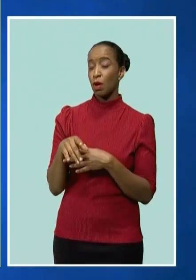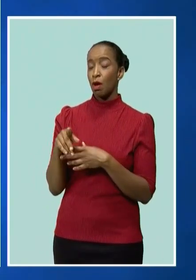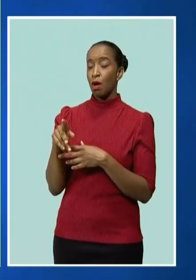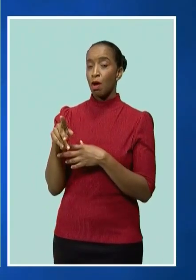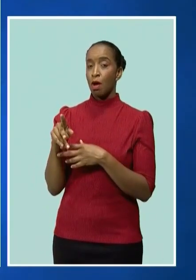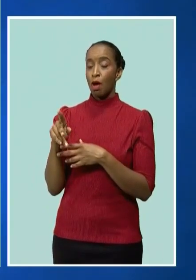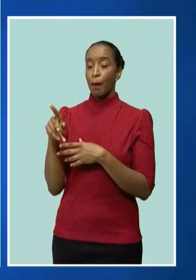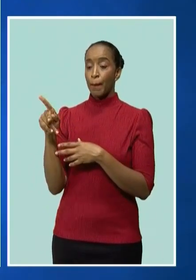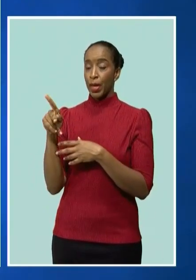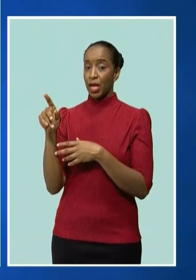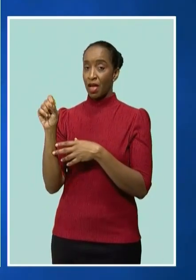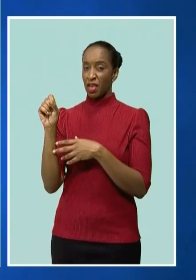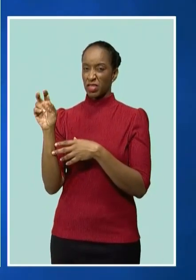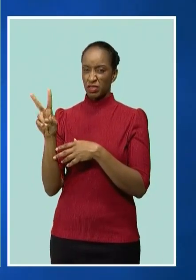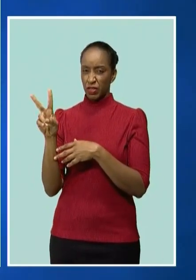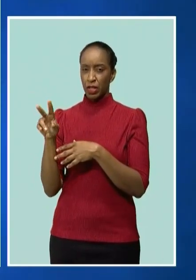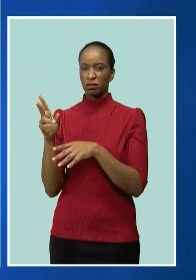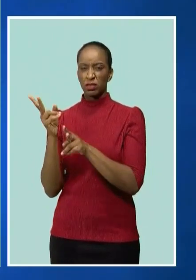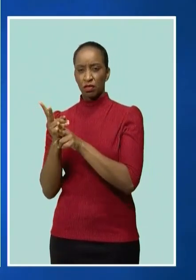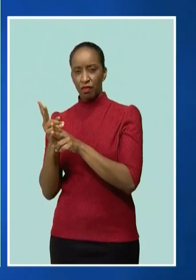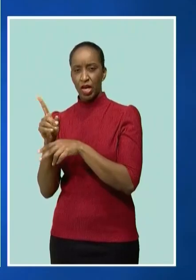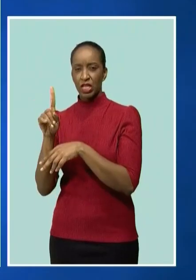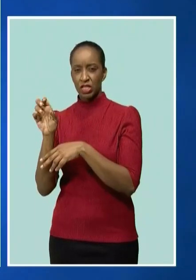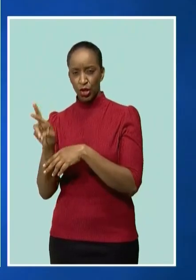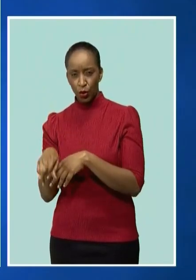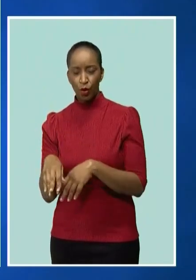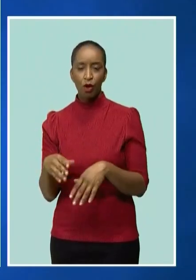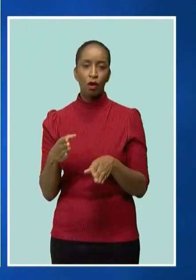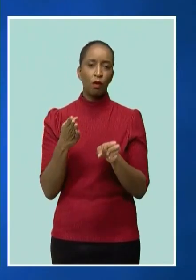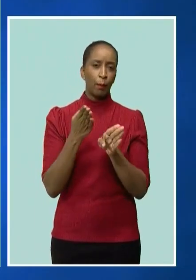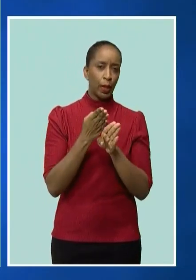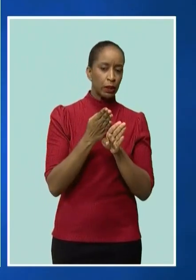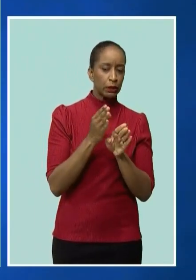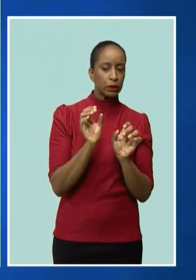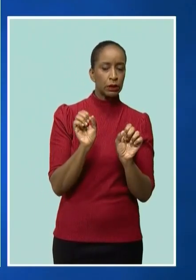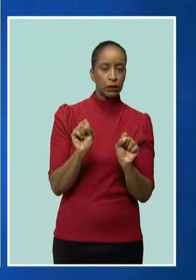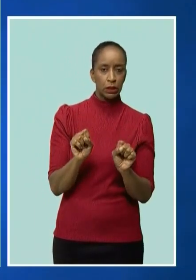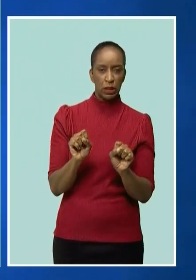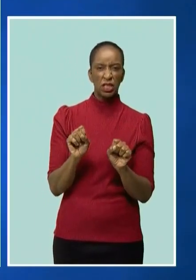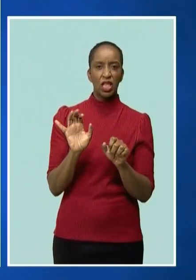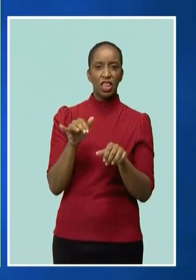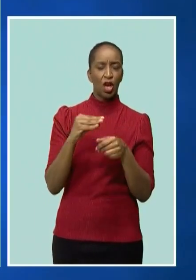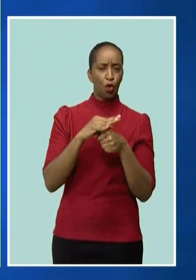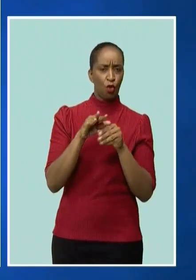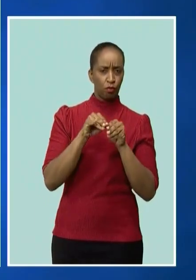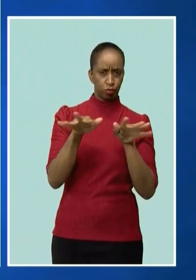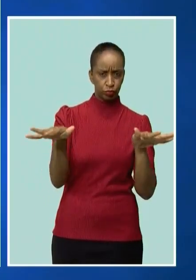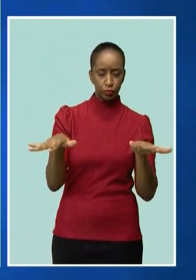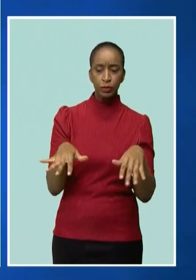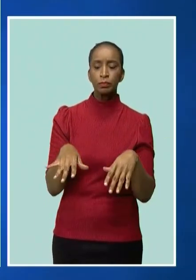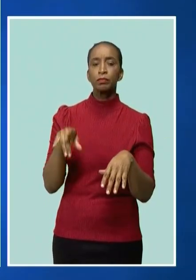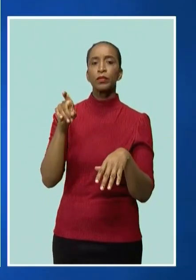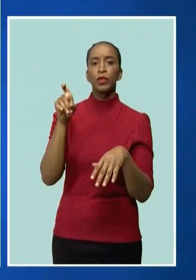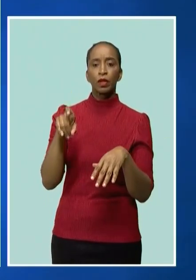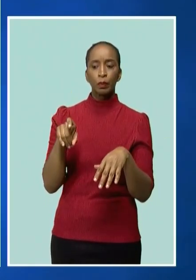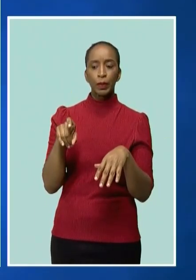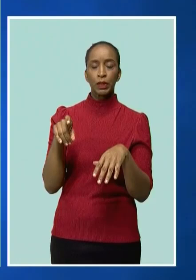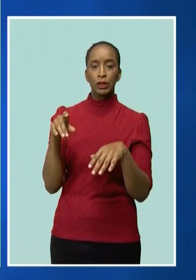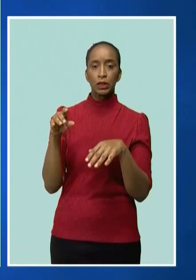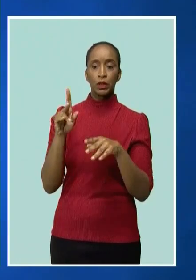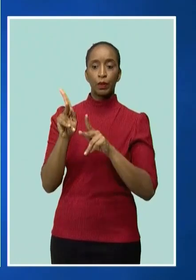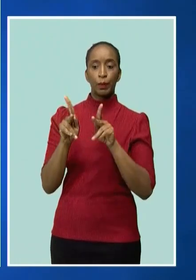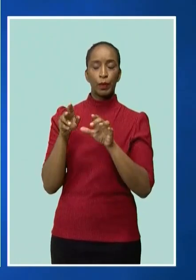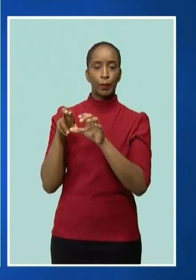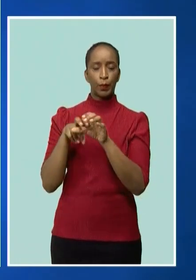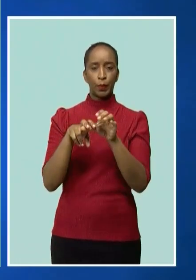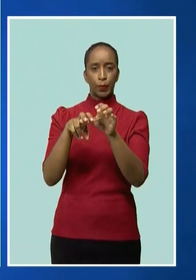buses could only carry 50% density because of COVID, these numbers defy